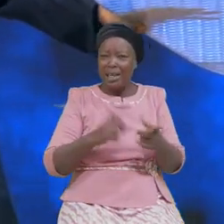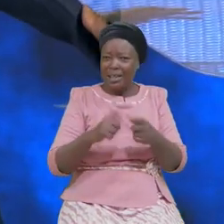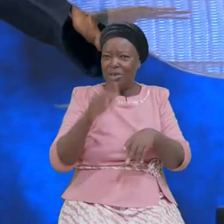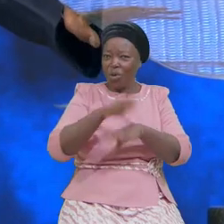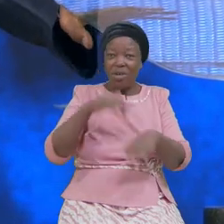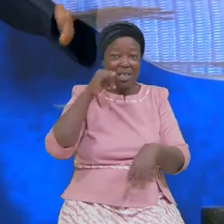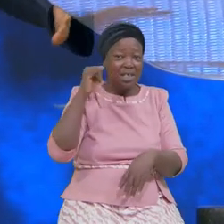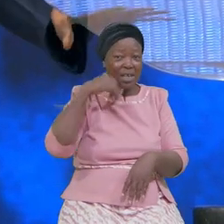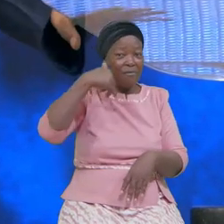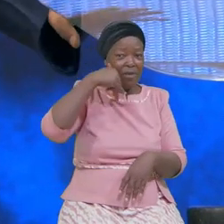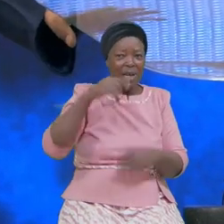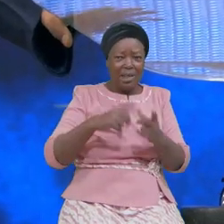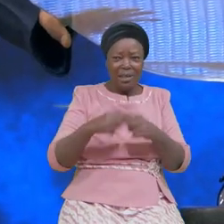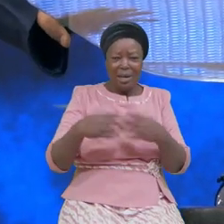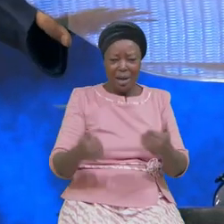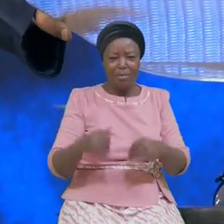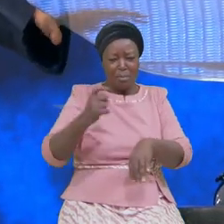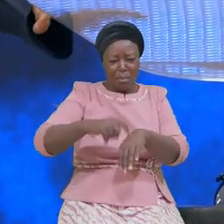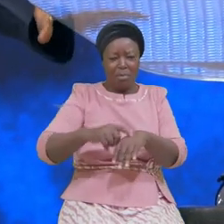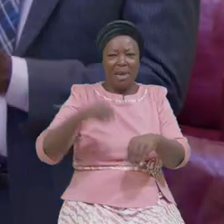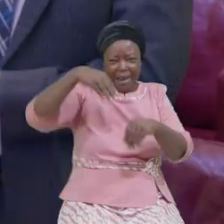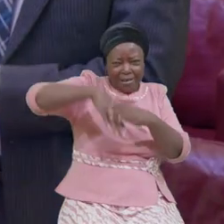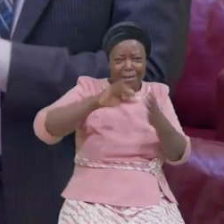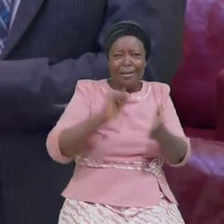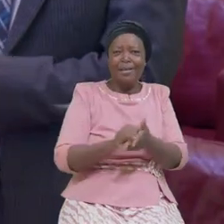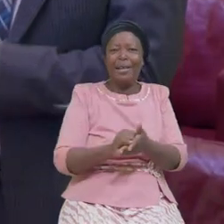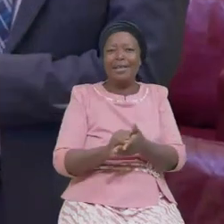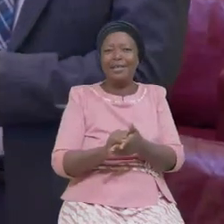say bone has come back to that leg.